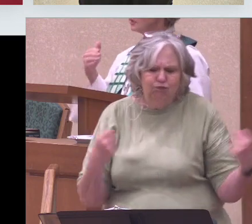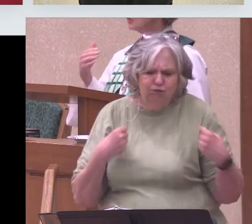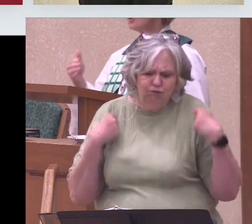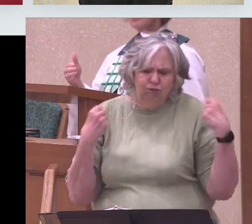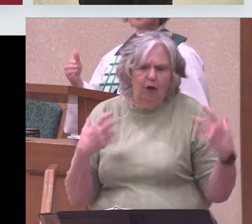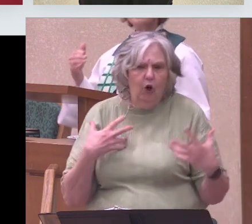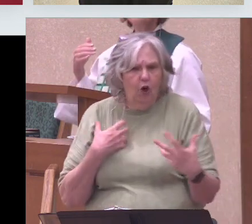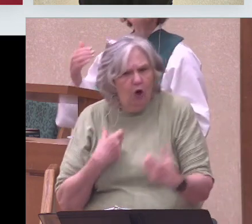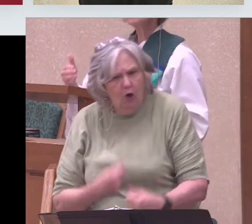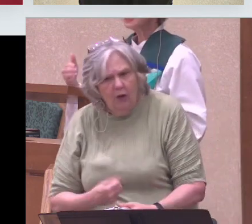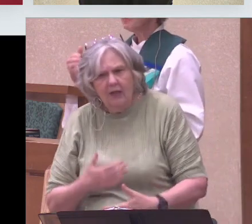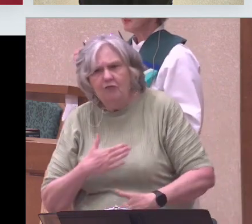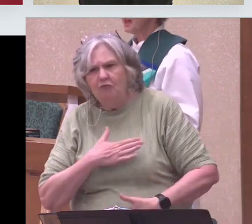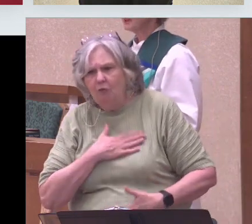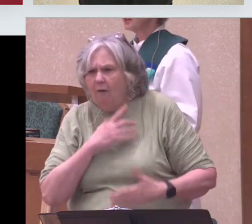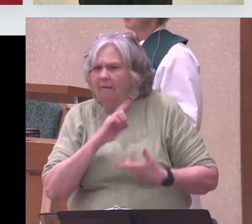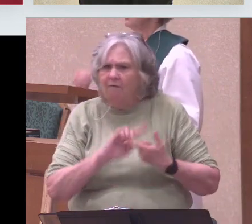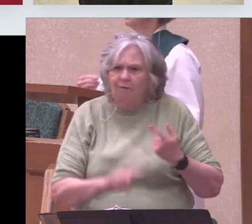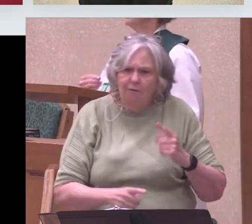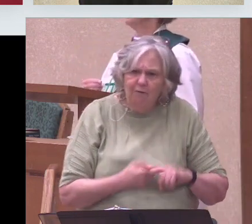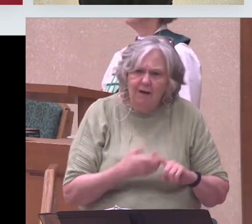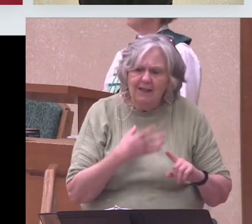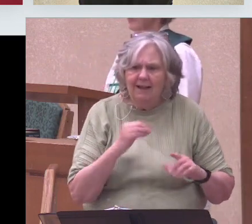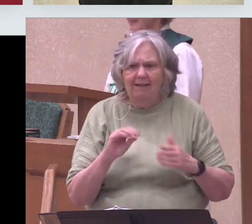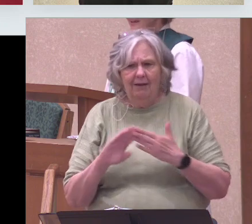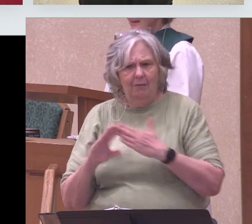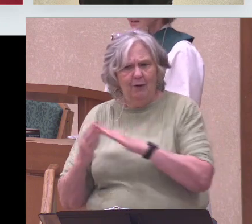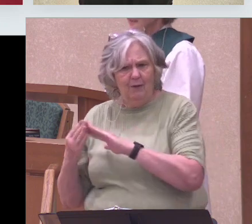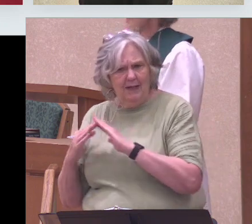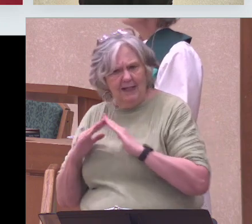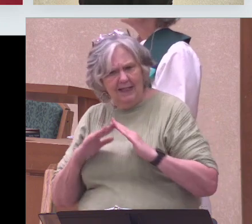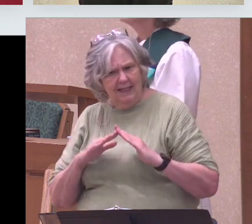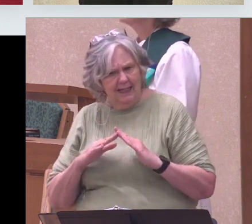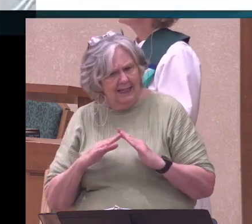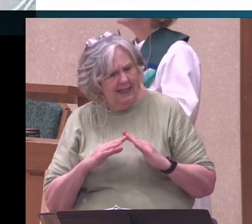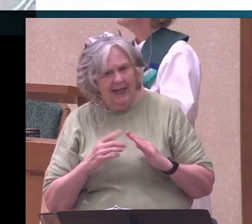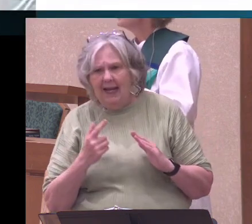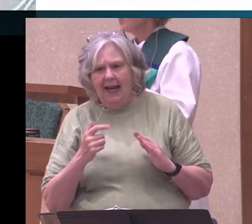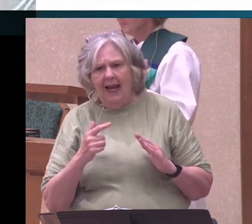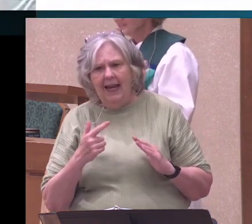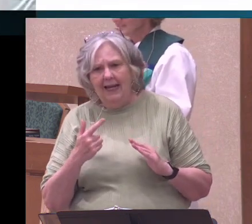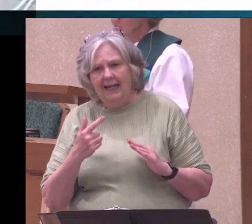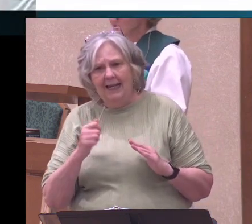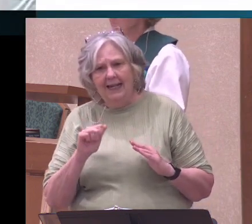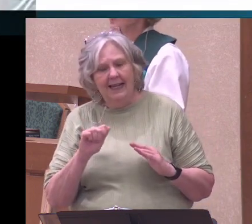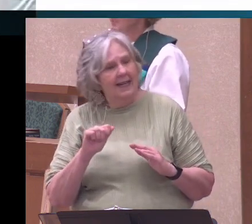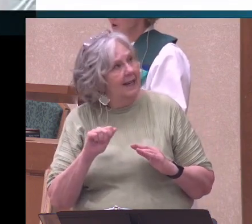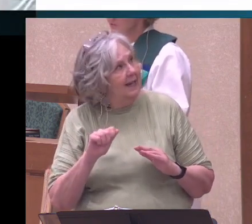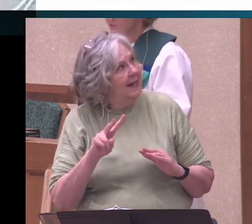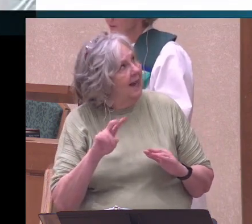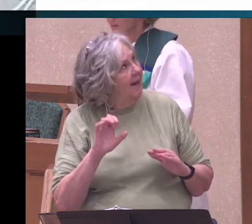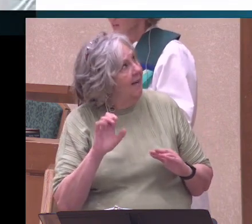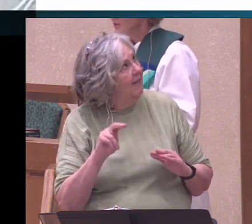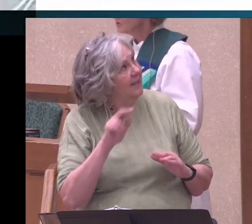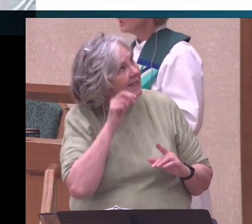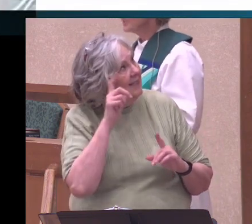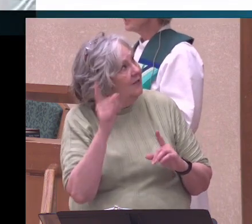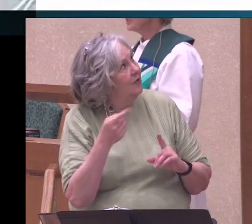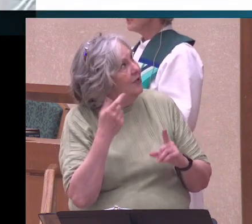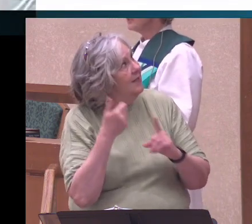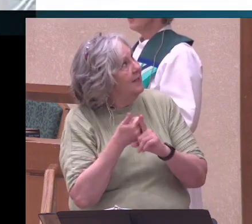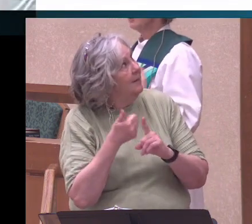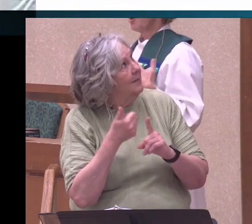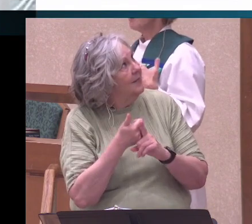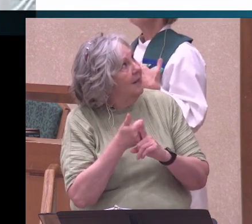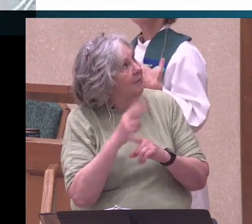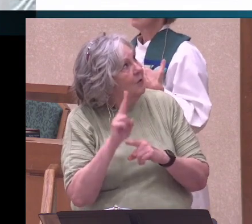courage, joy, friendship, and community. Gavin didn't just keep this blessing to himself. He used his